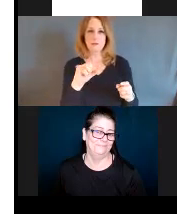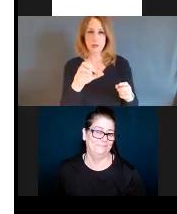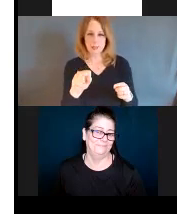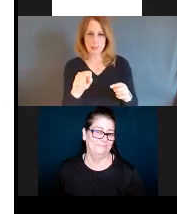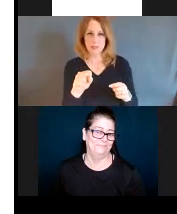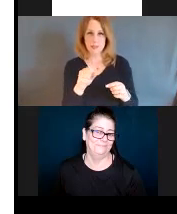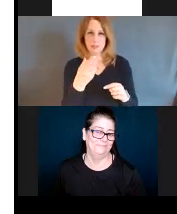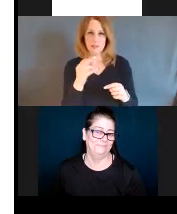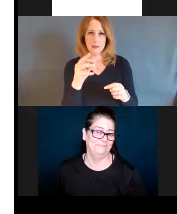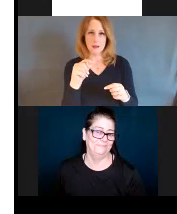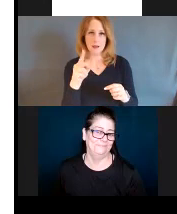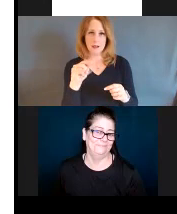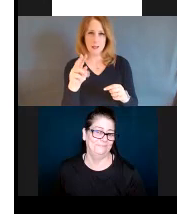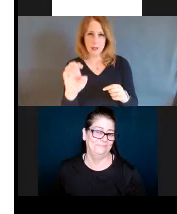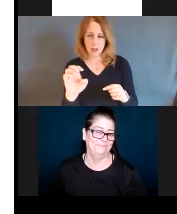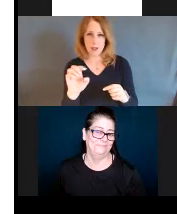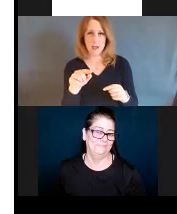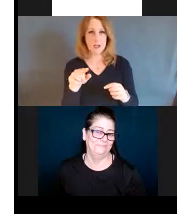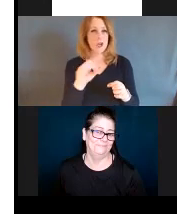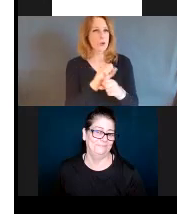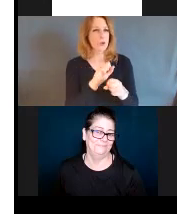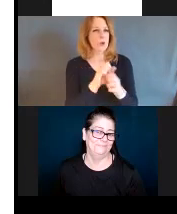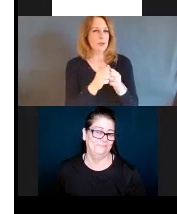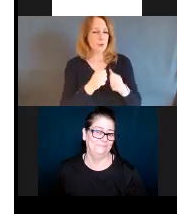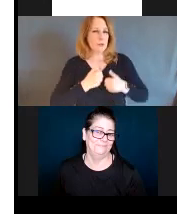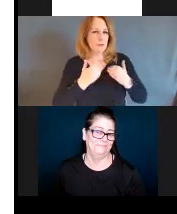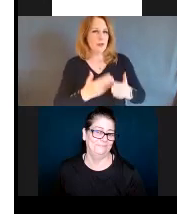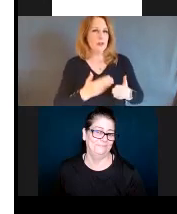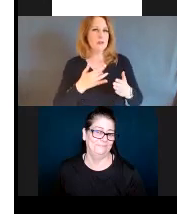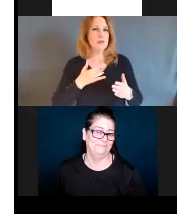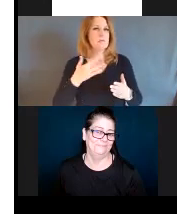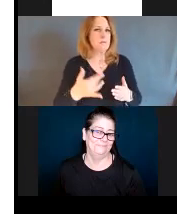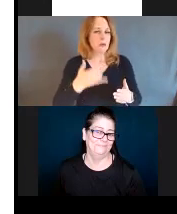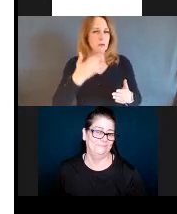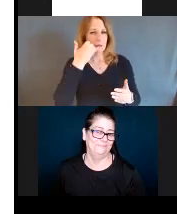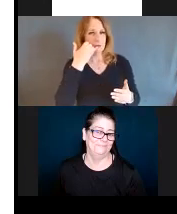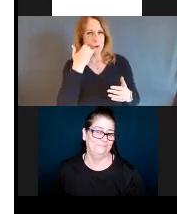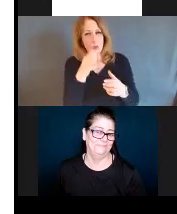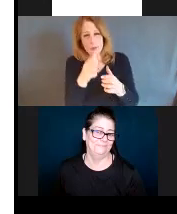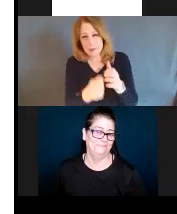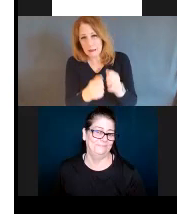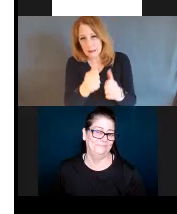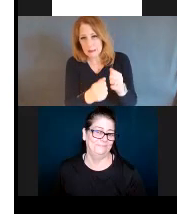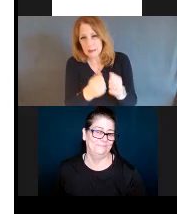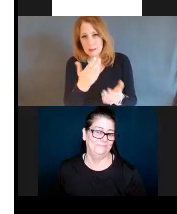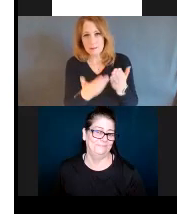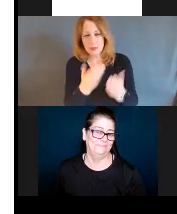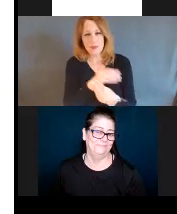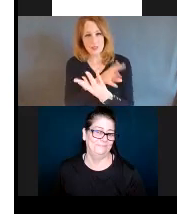are working with survivors mostly over the phone, maybe through text, maybe through a video